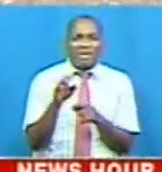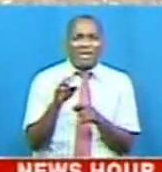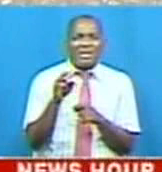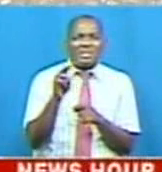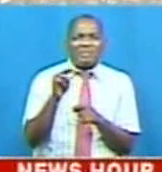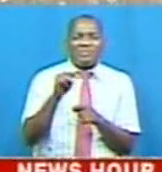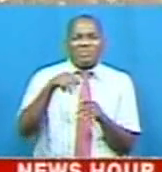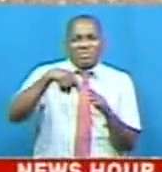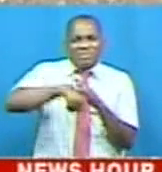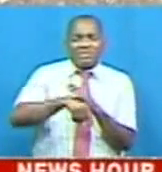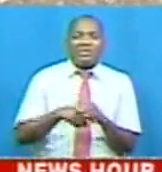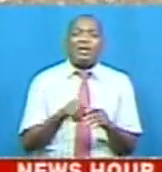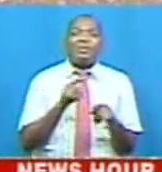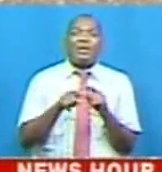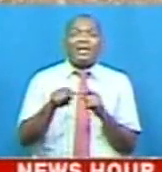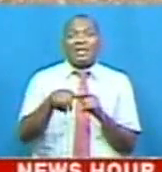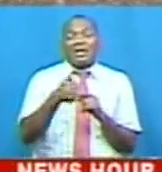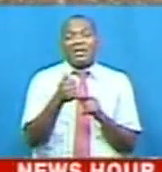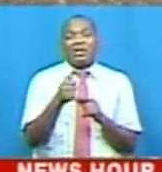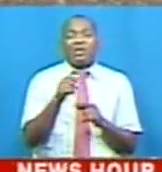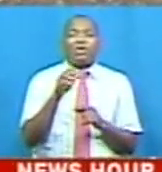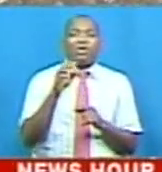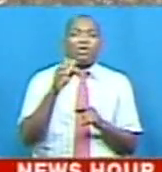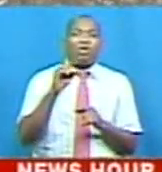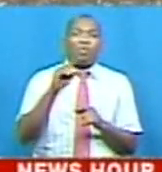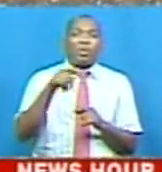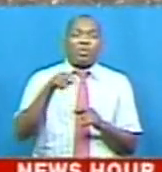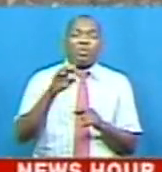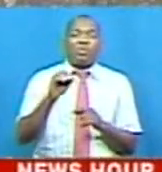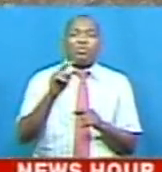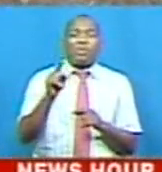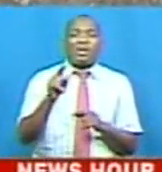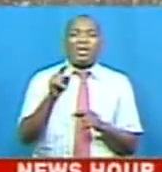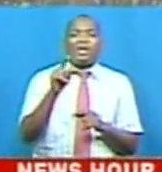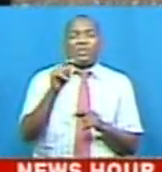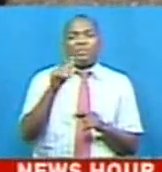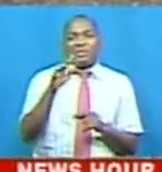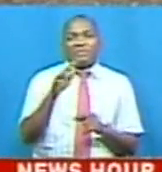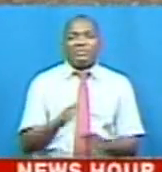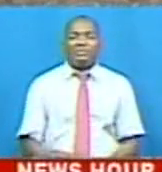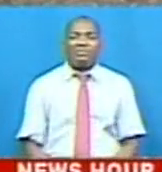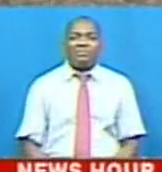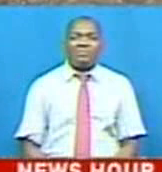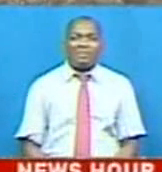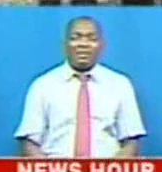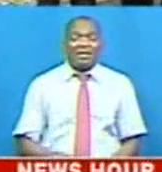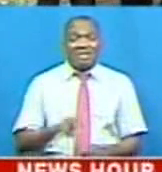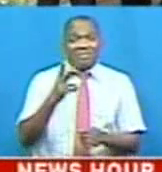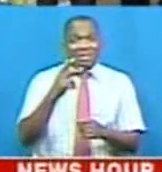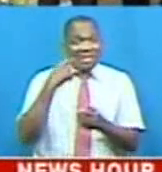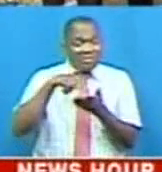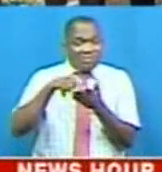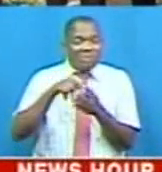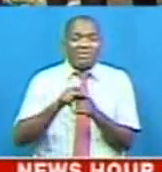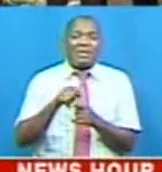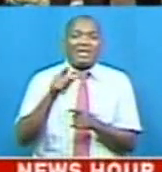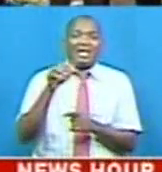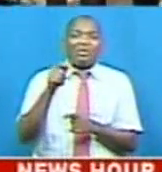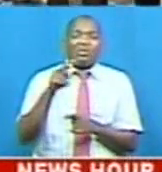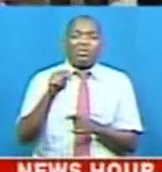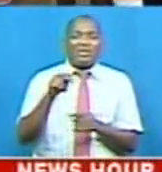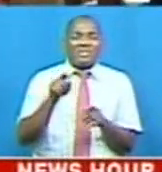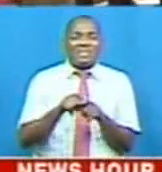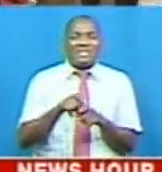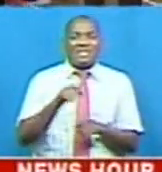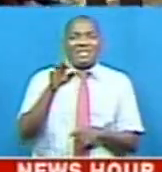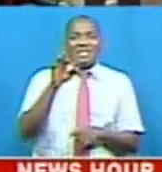107 millimeters, while that of Opponglo Junction was 125. The third was taken at Legon,